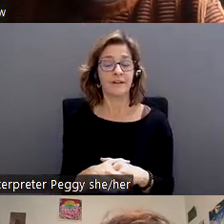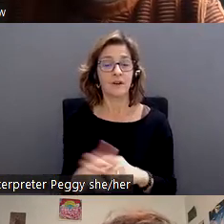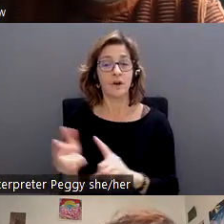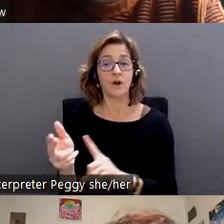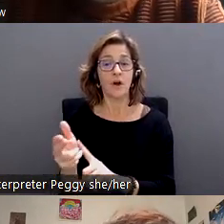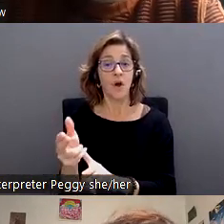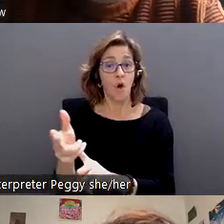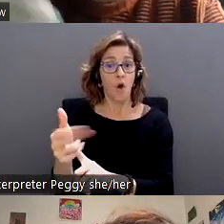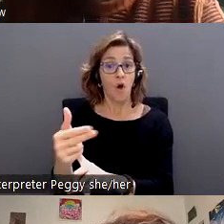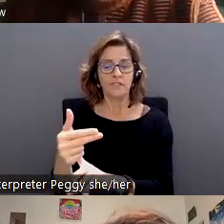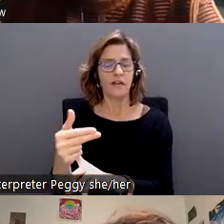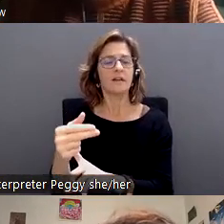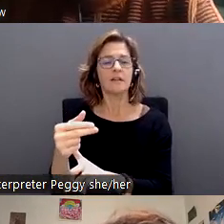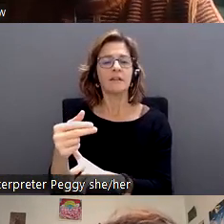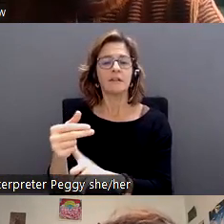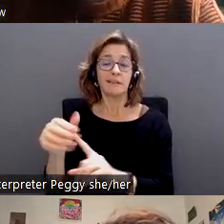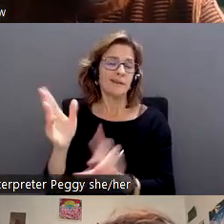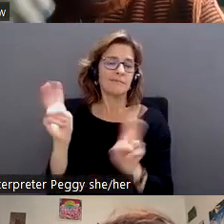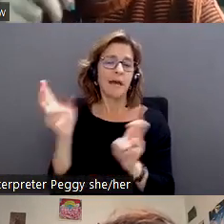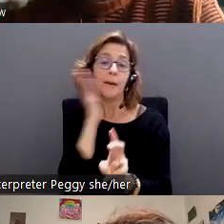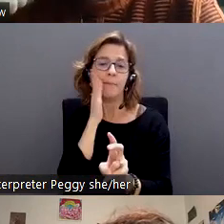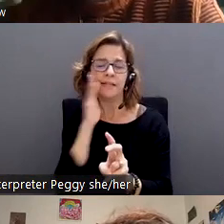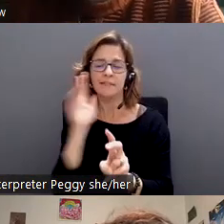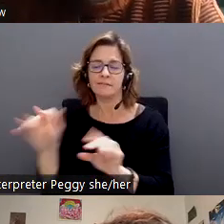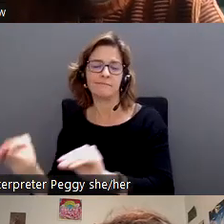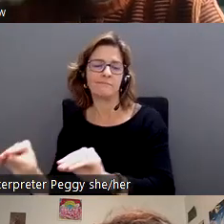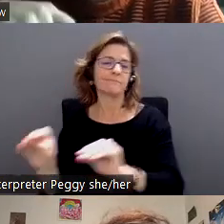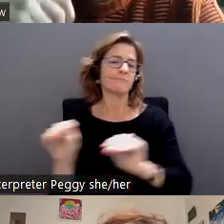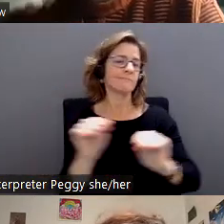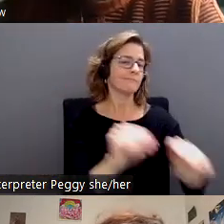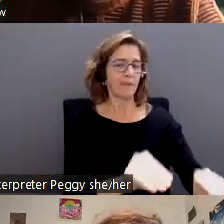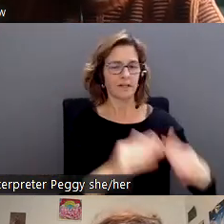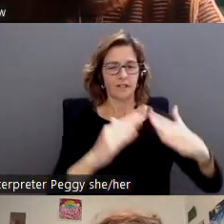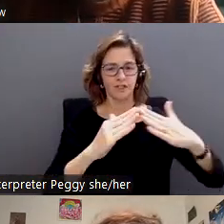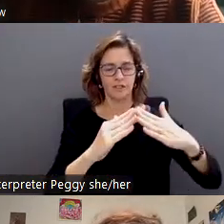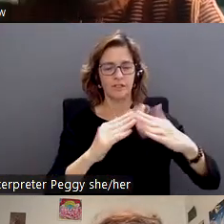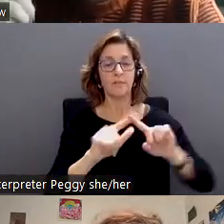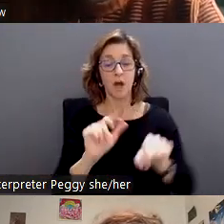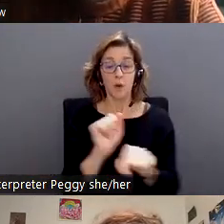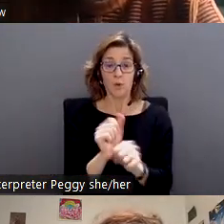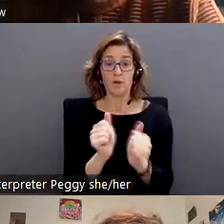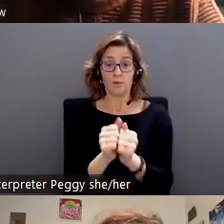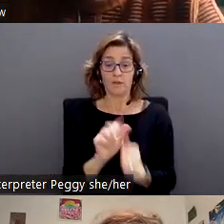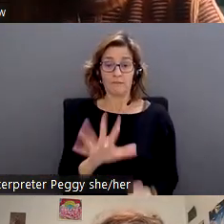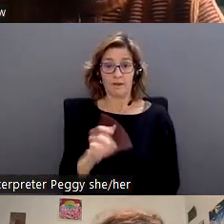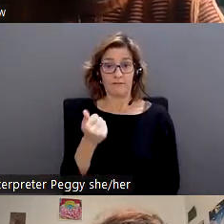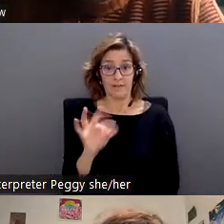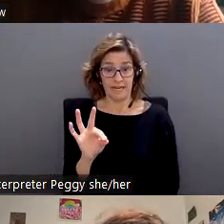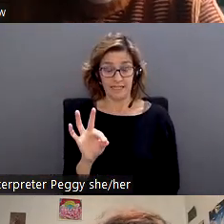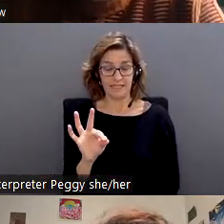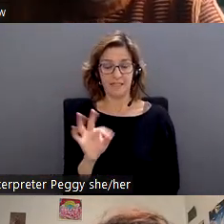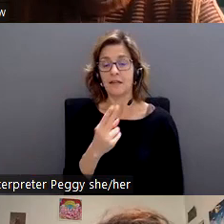into the shelter system. And so, working with the 519, Homes First pitched to the city